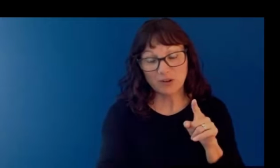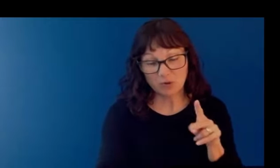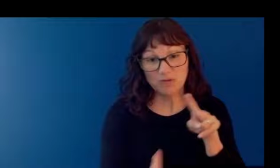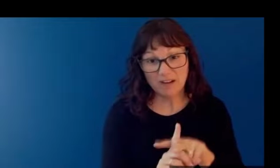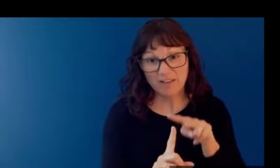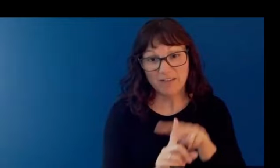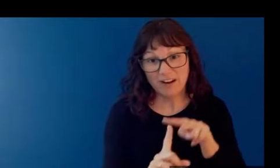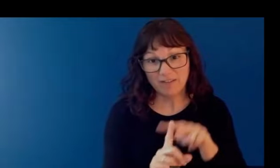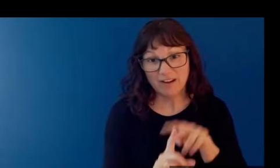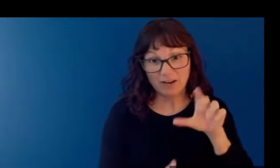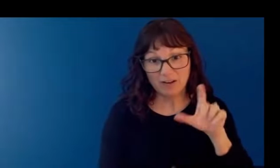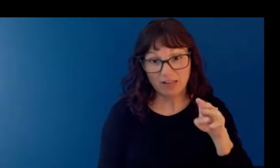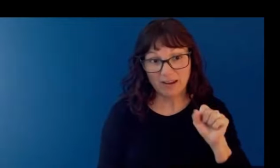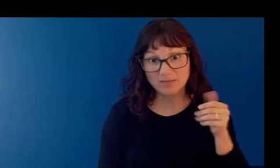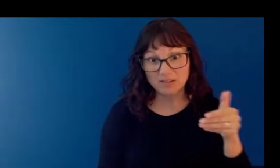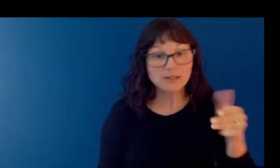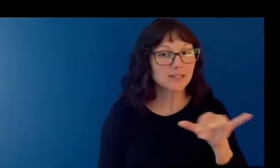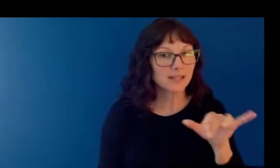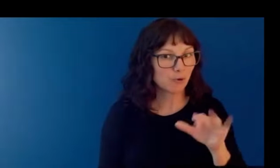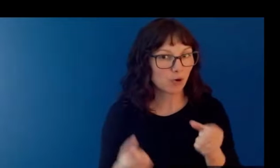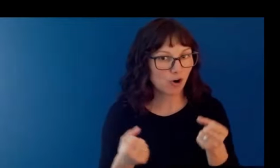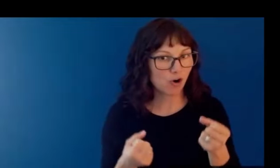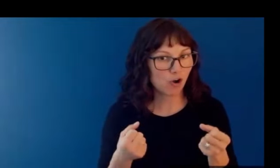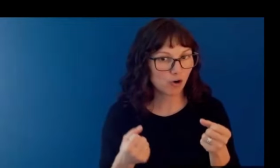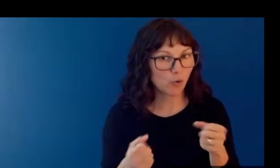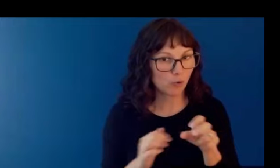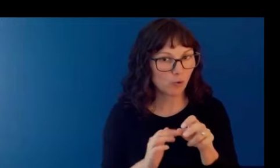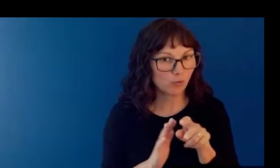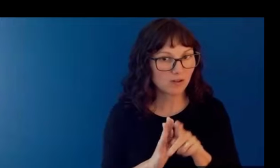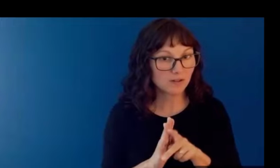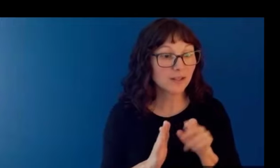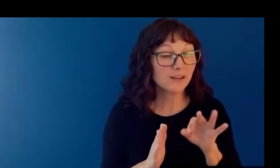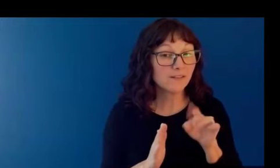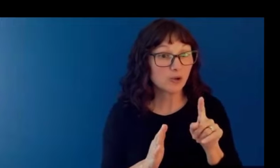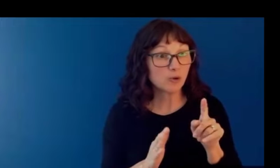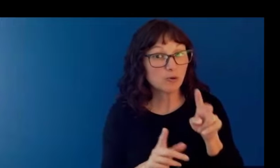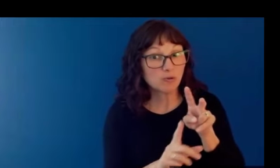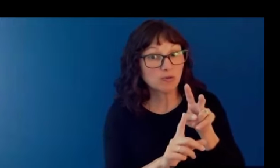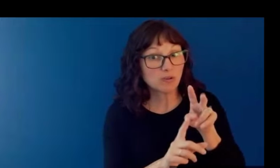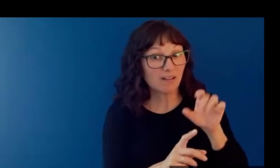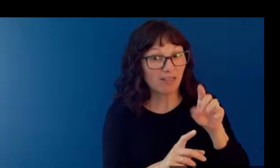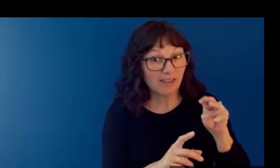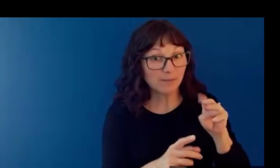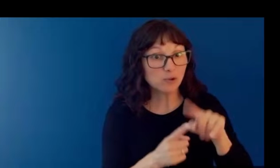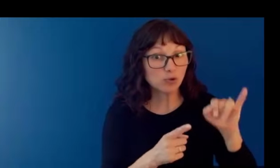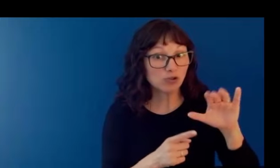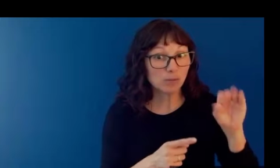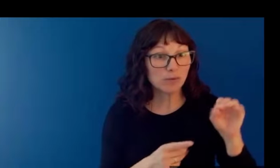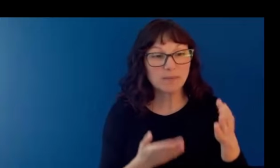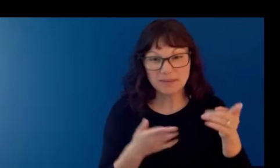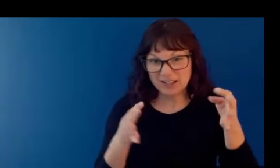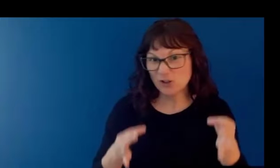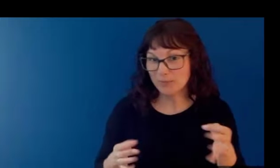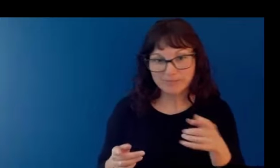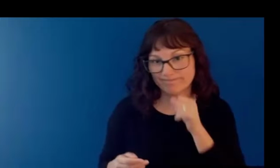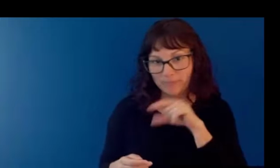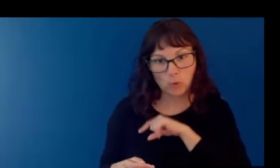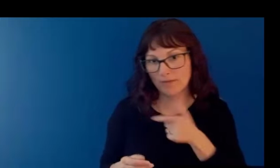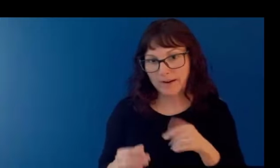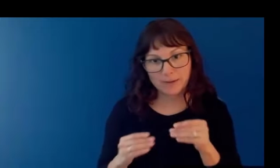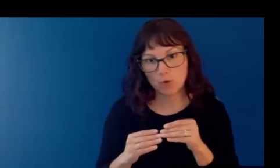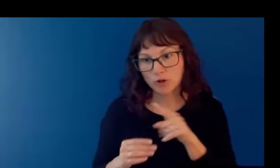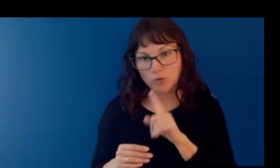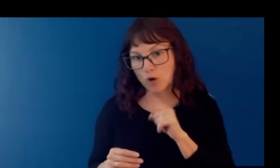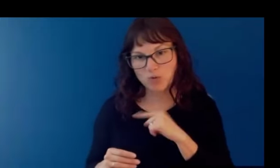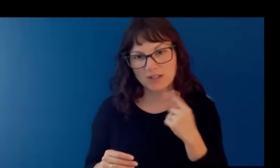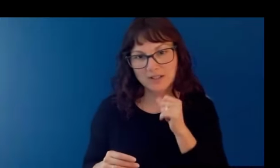insurance, if you present too many claims to an insurance company, they may determine you no longer qualify, you're at risk, that